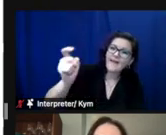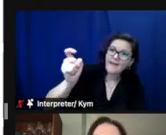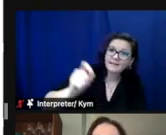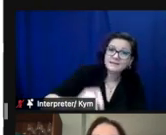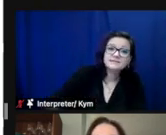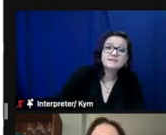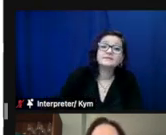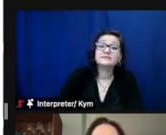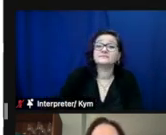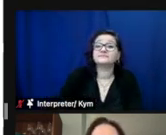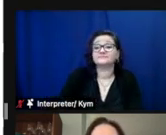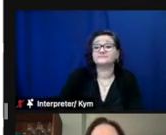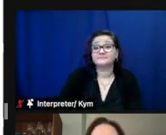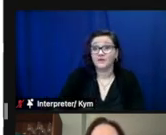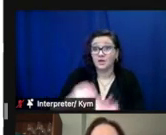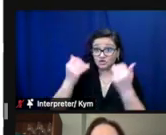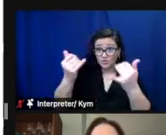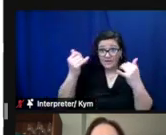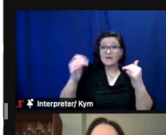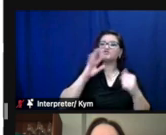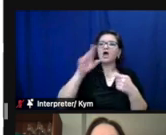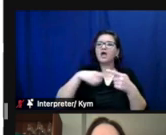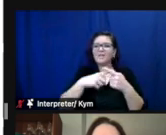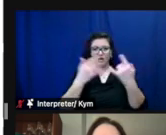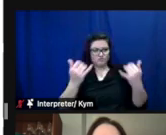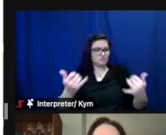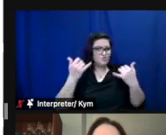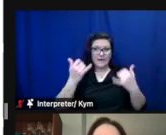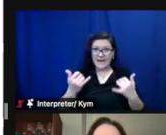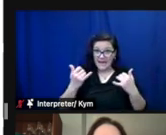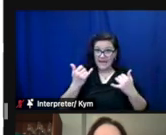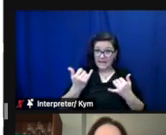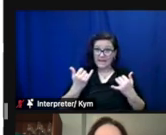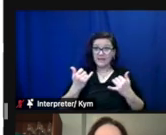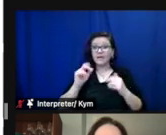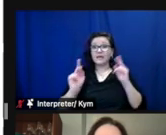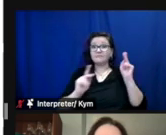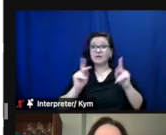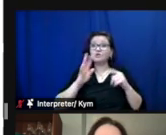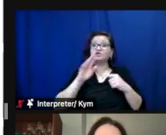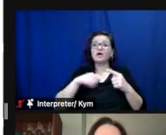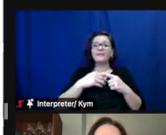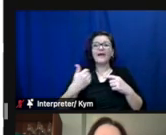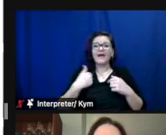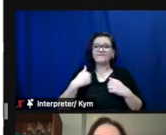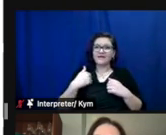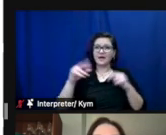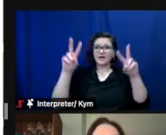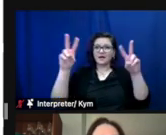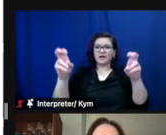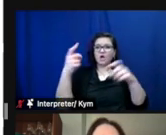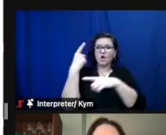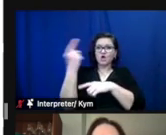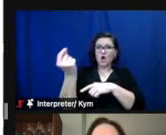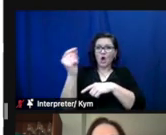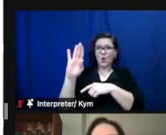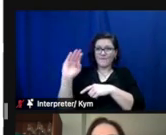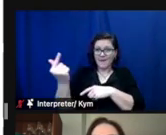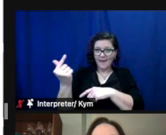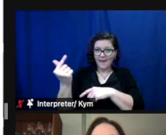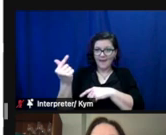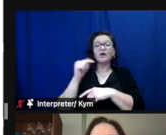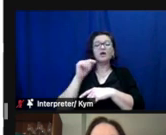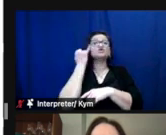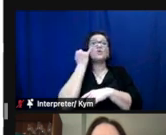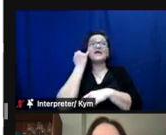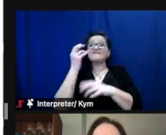So let's talk about today now. Okay, so now people talk about having go bags, right? So that you know, if you have to leave your